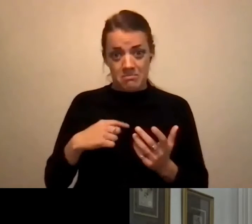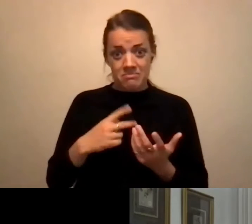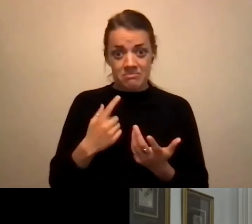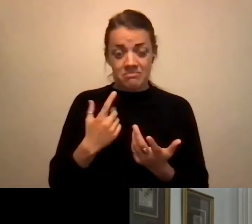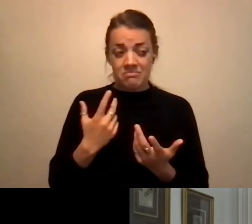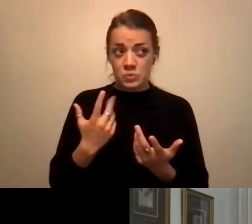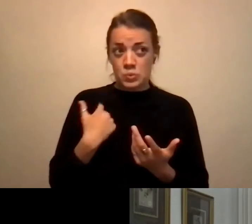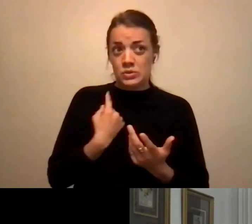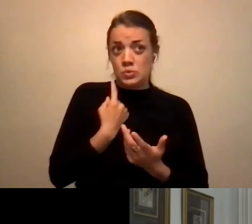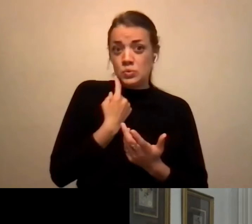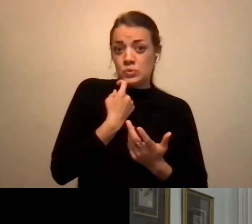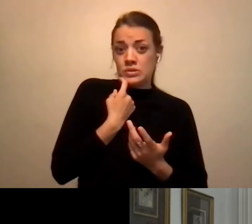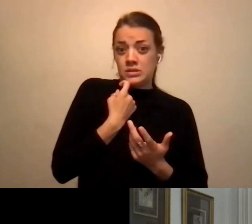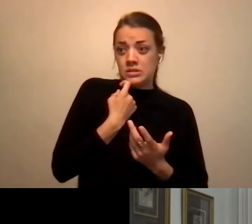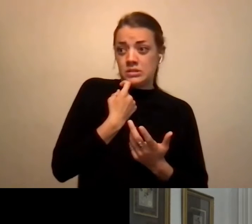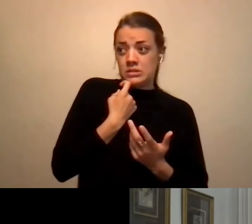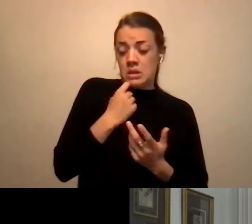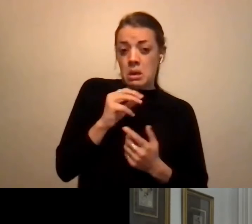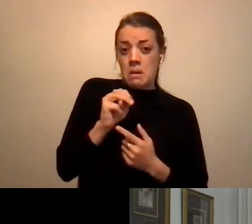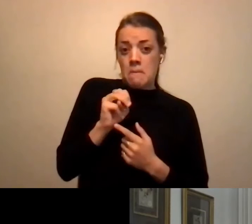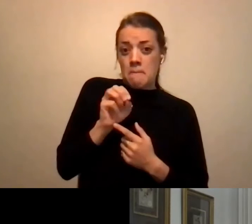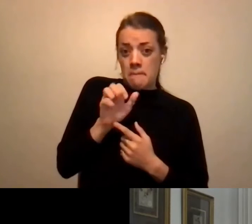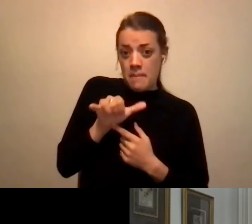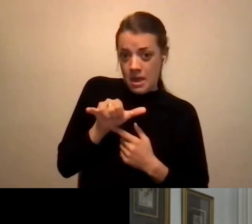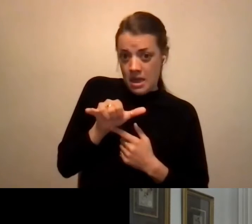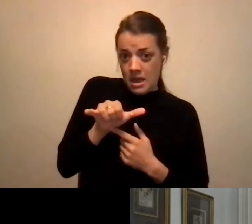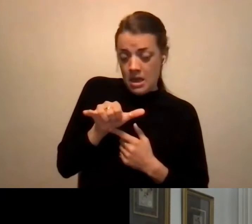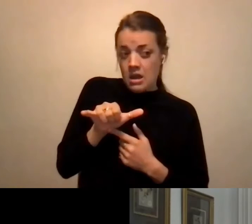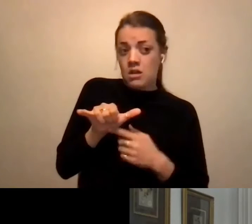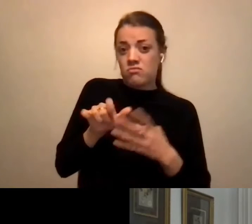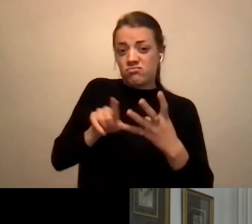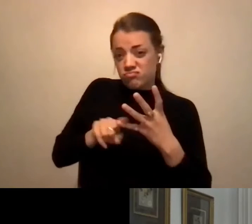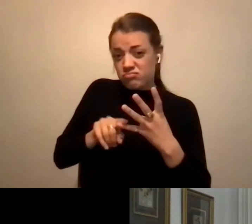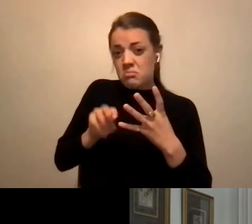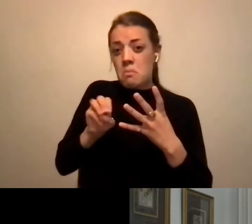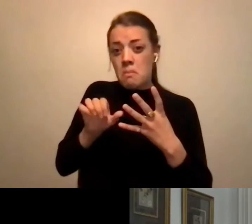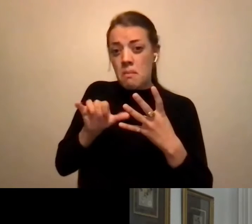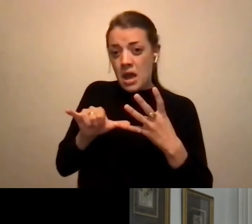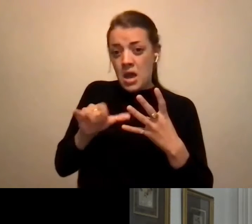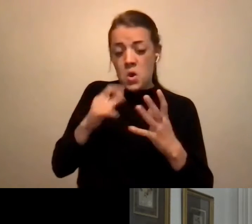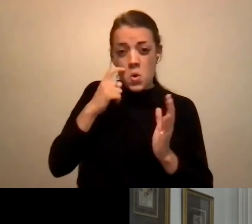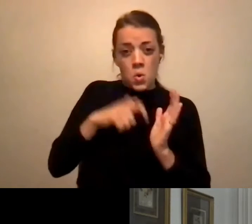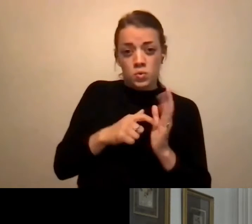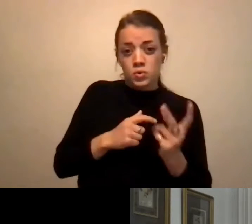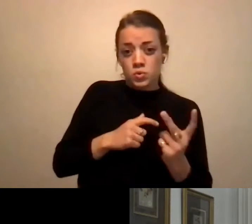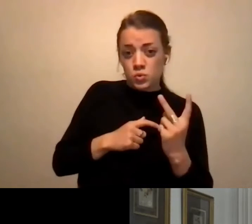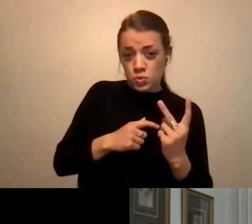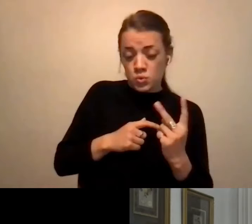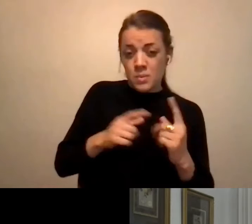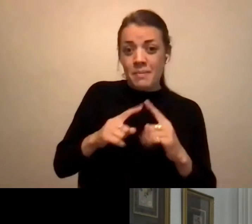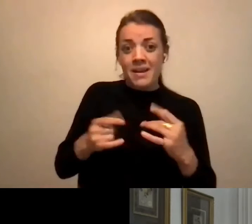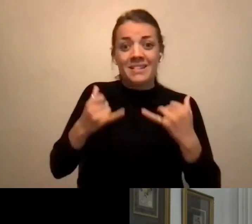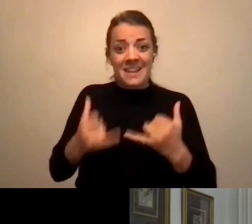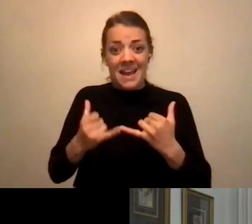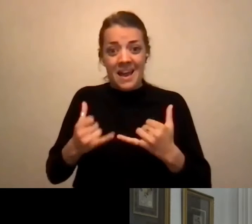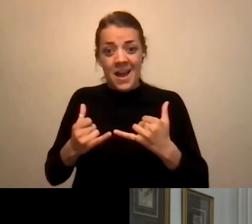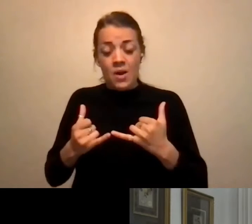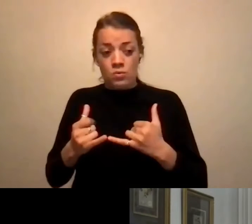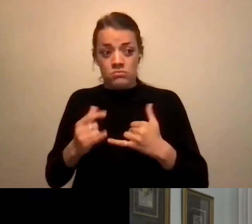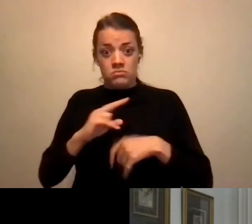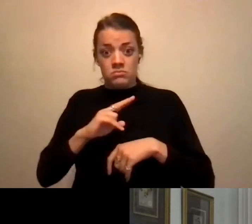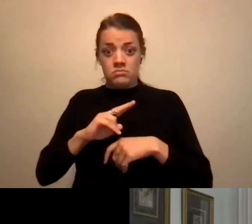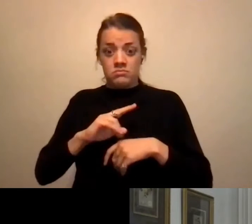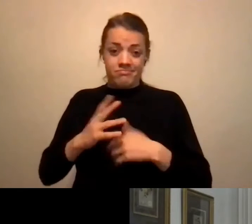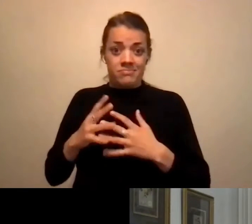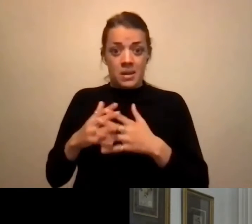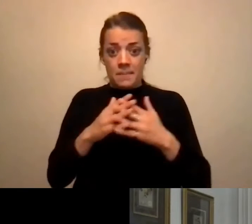like 2. And we are now up to over 7,000 cases nationwide. And Illinois, Chicago